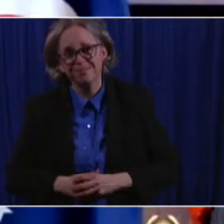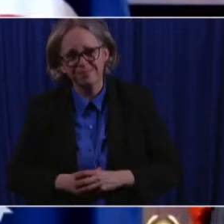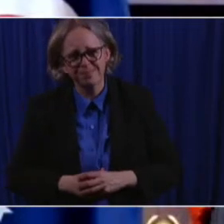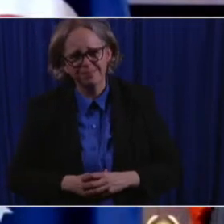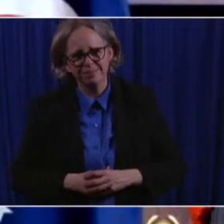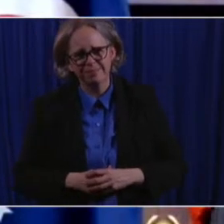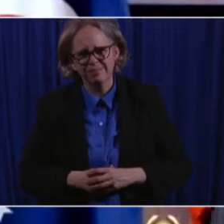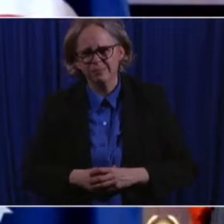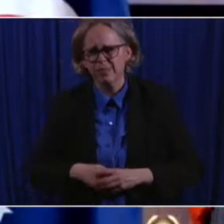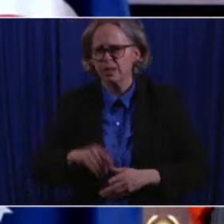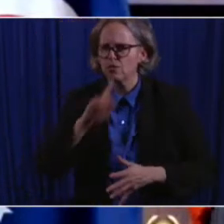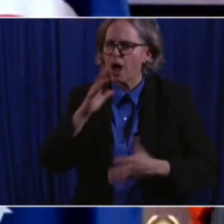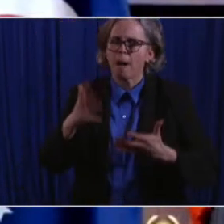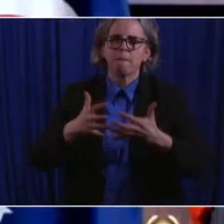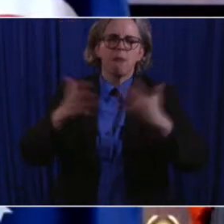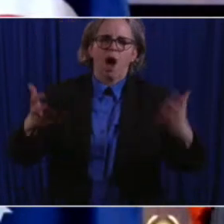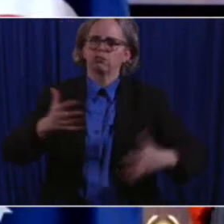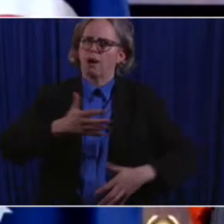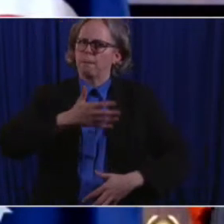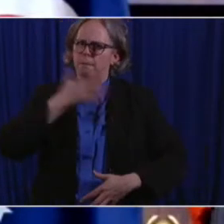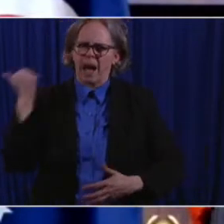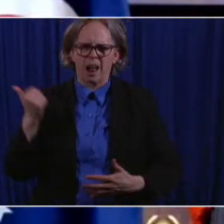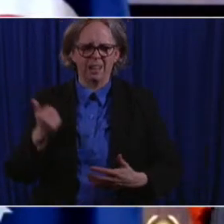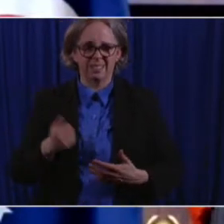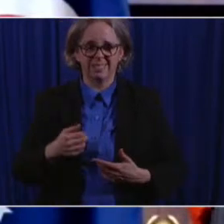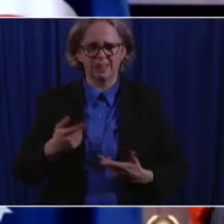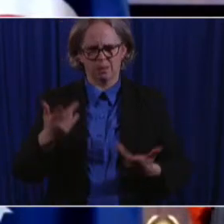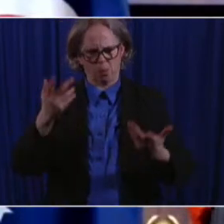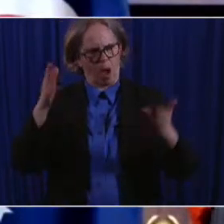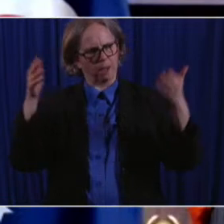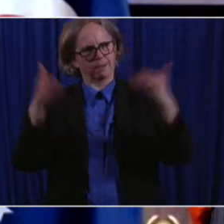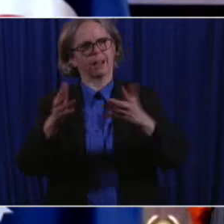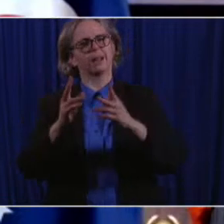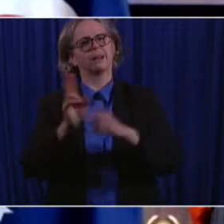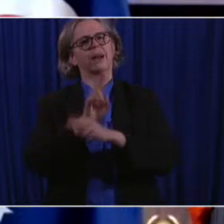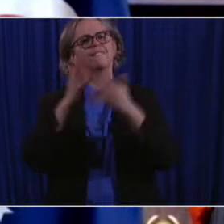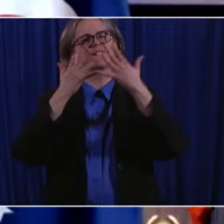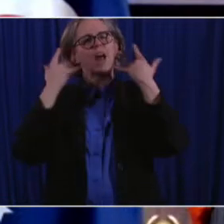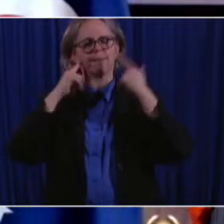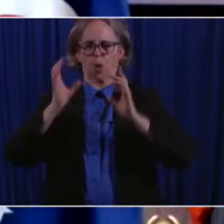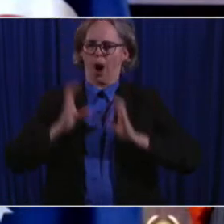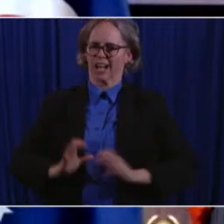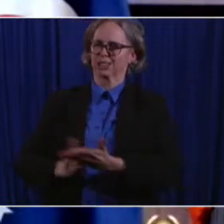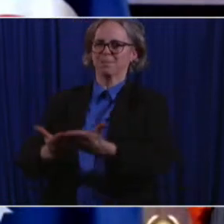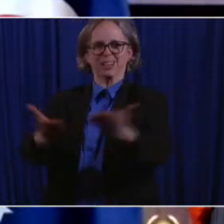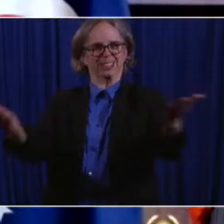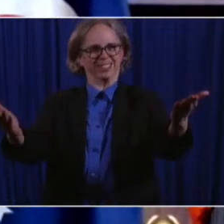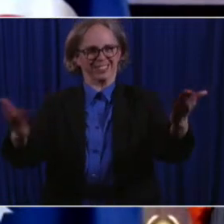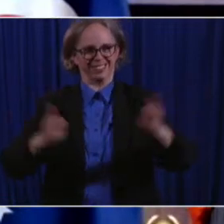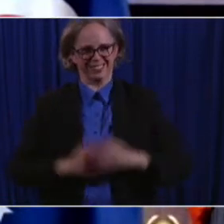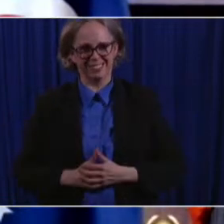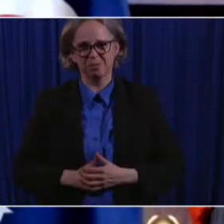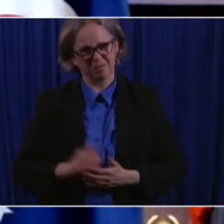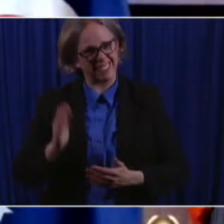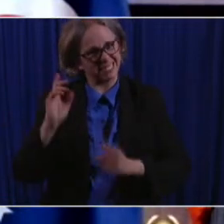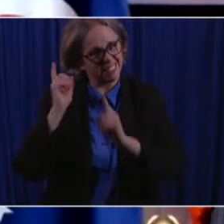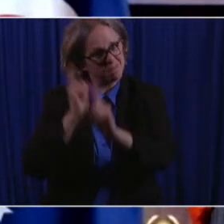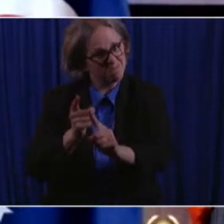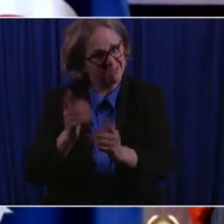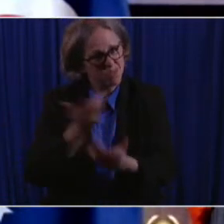service friendly, which is what we want to do, which is why we created Innovate Ohio. And I encourage you to take it for a